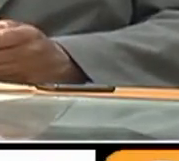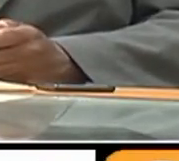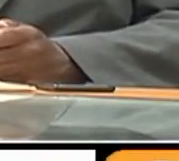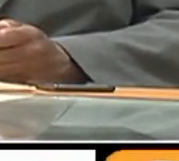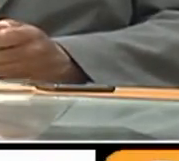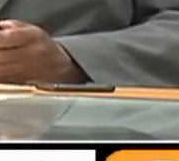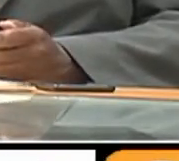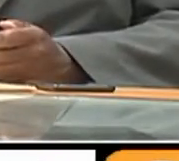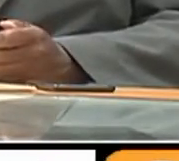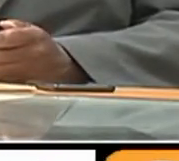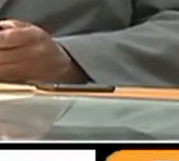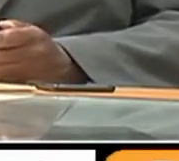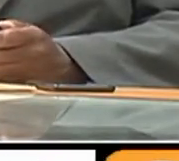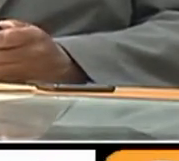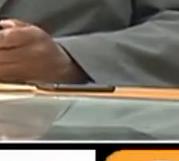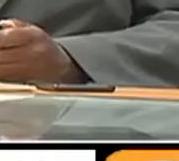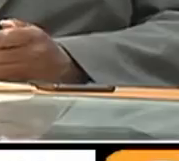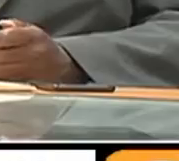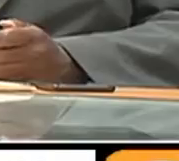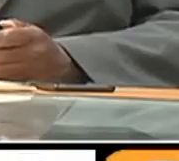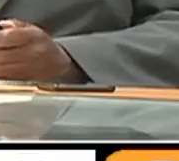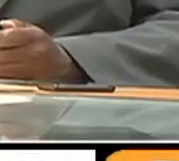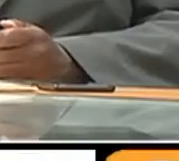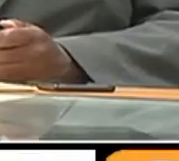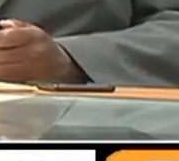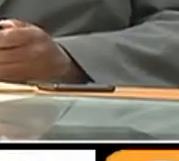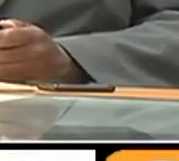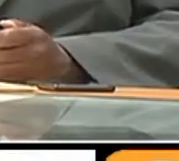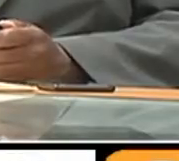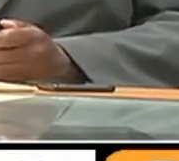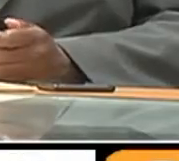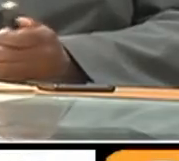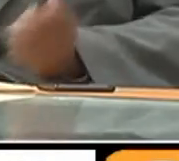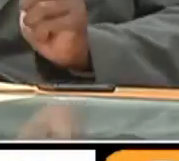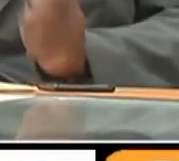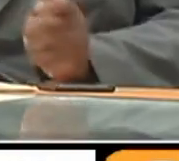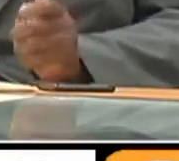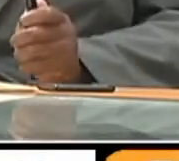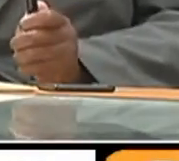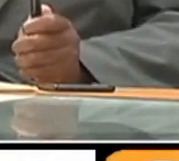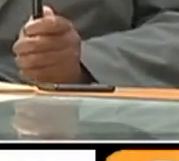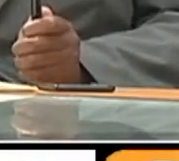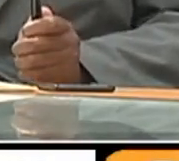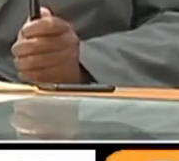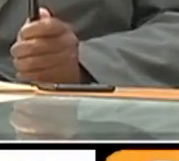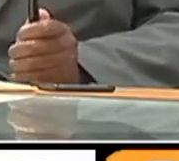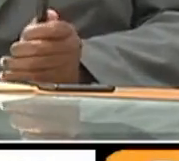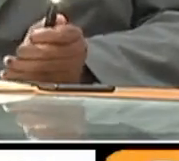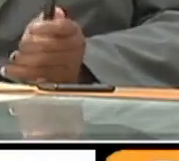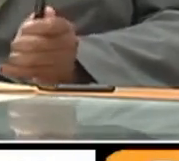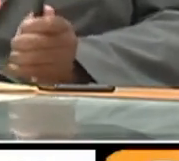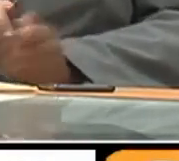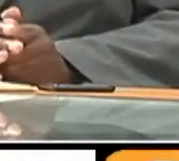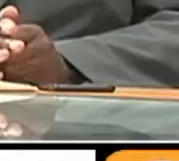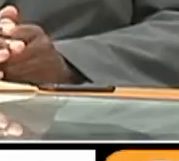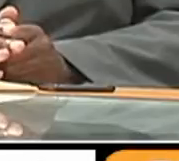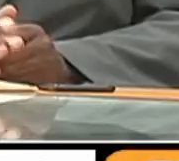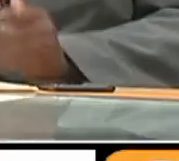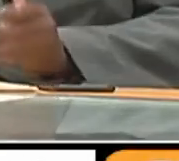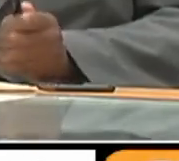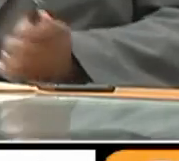will suffer some adverse reaction out of the millions of doses that we're going to give. So that sort of would give you an indication that the vaccine itself